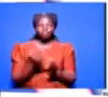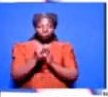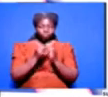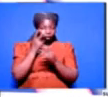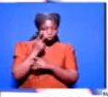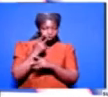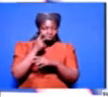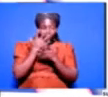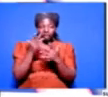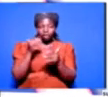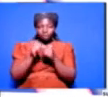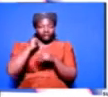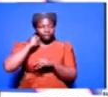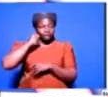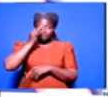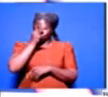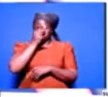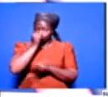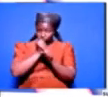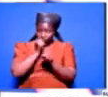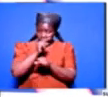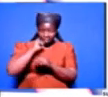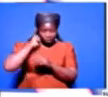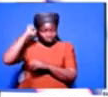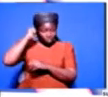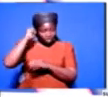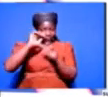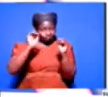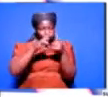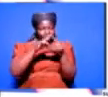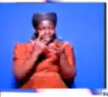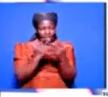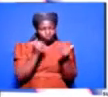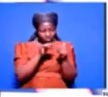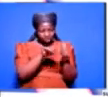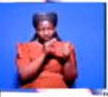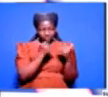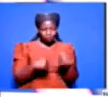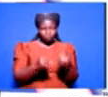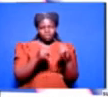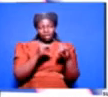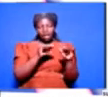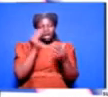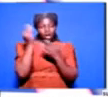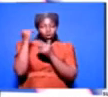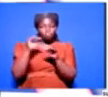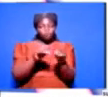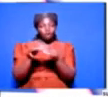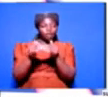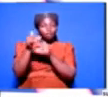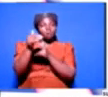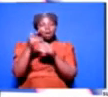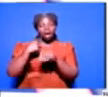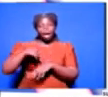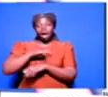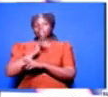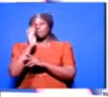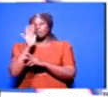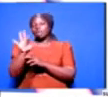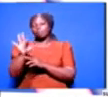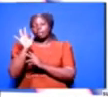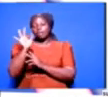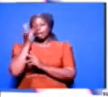not political, those are the things that he implemented. And so I wish that moving forward we shall be able to pick a Kibaki who